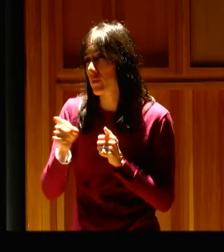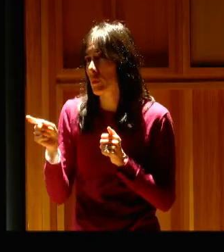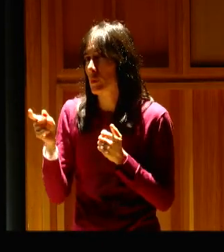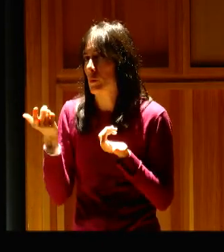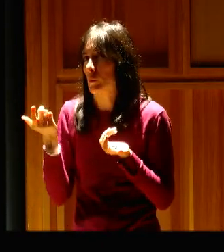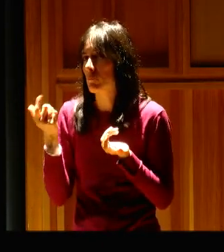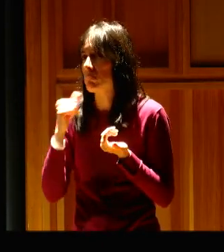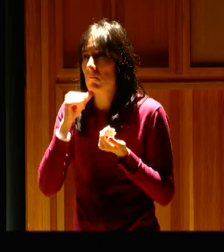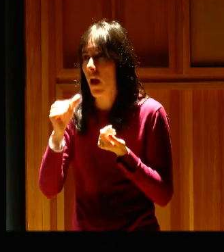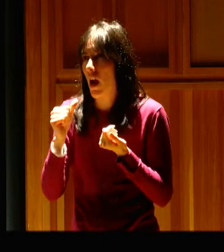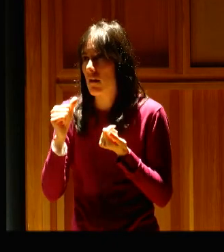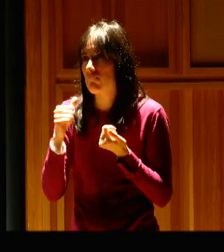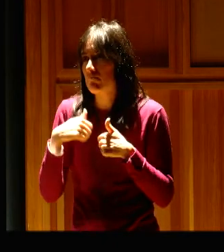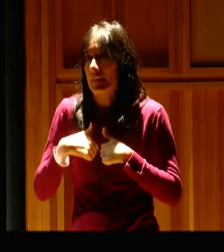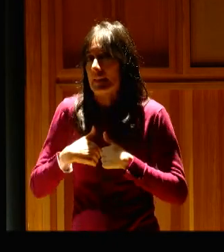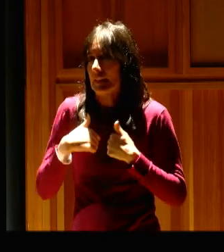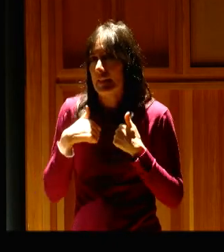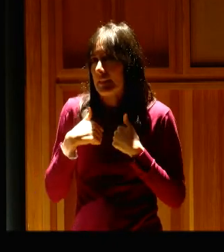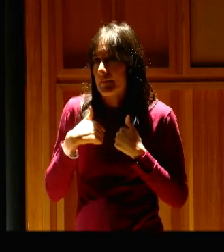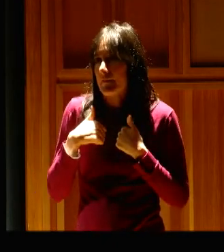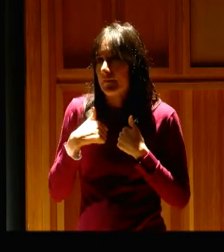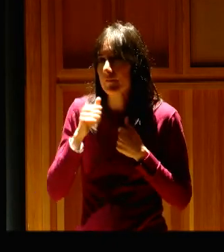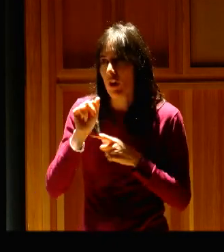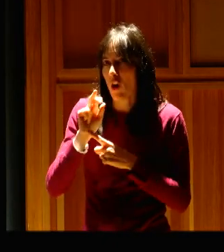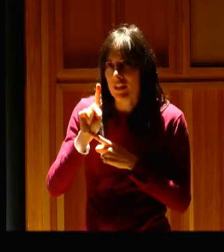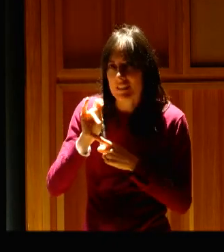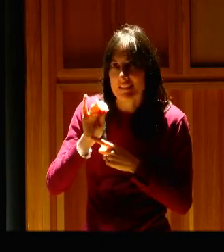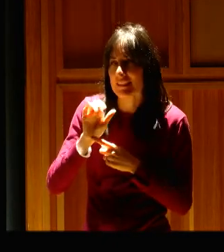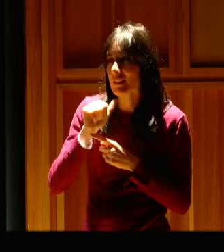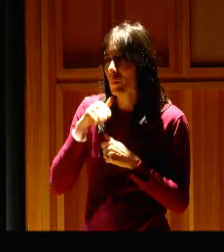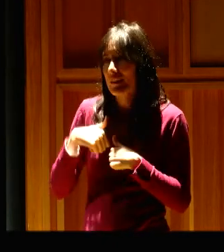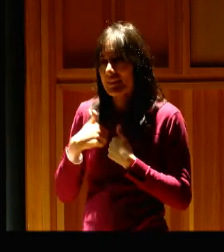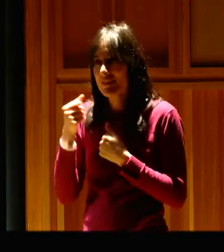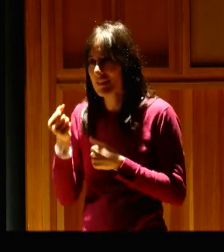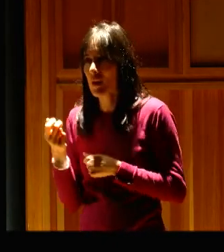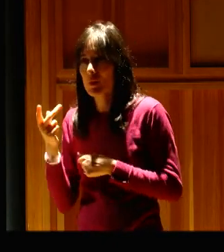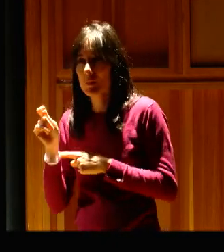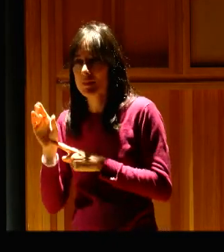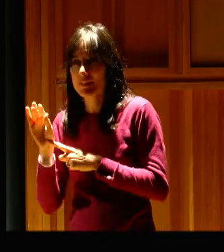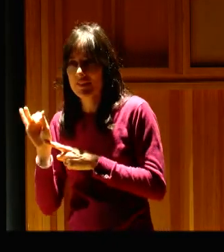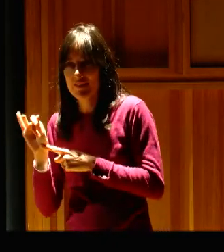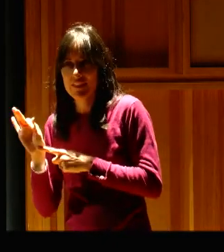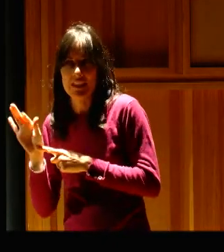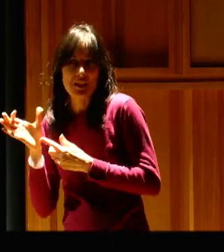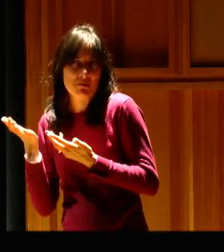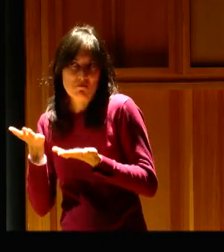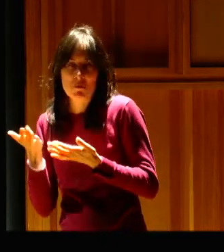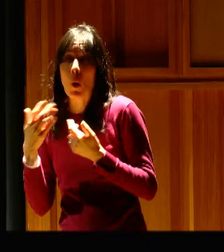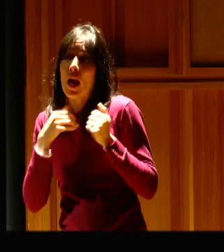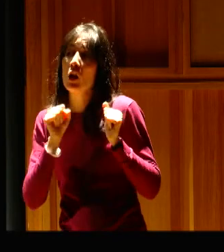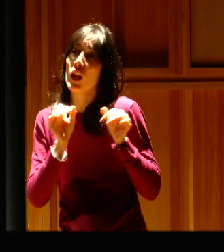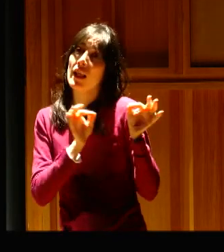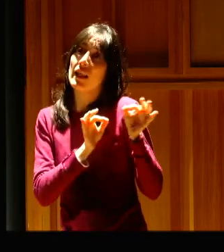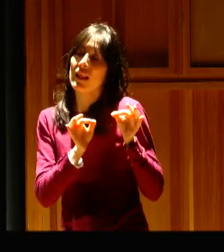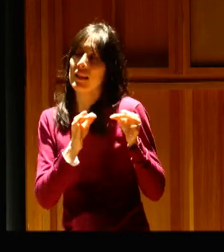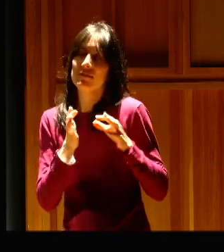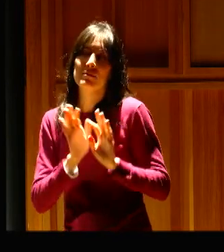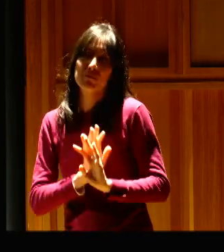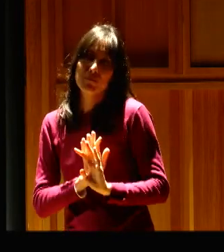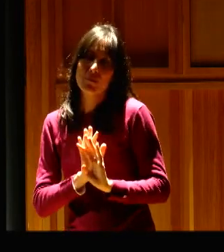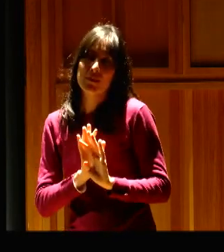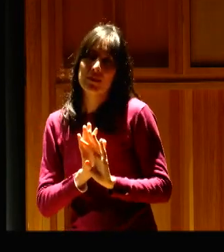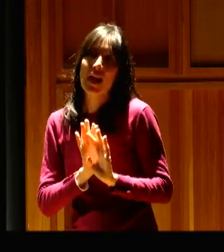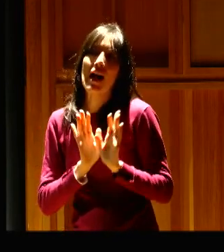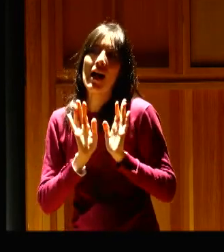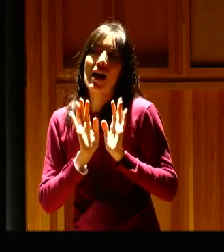readily work or live in the Arctic or the South Pacific. So instead,